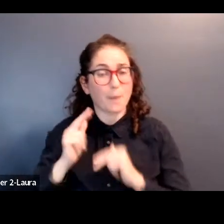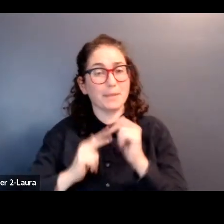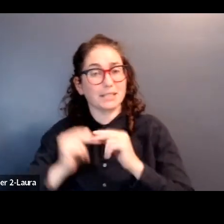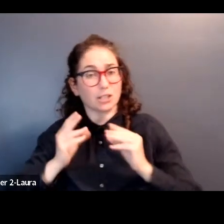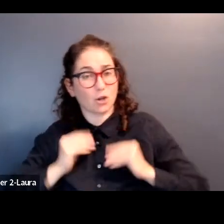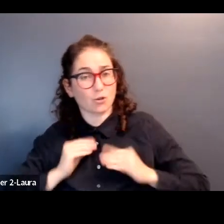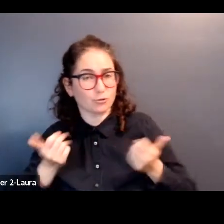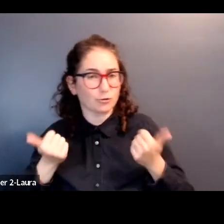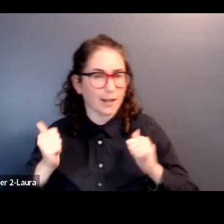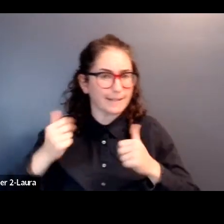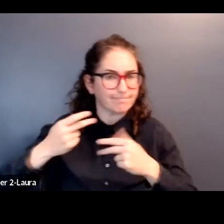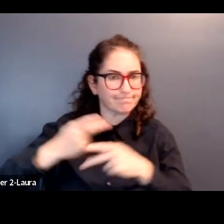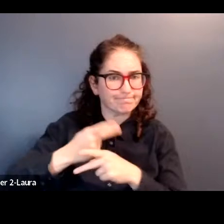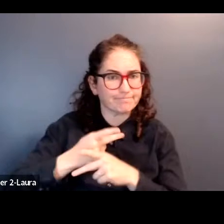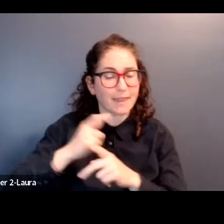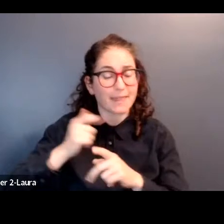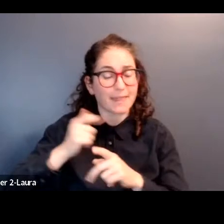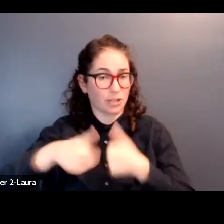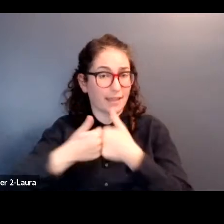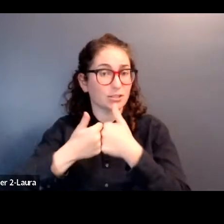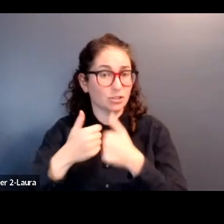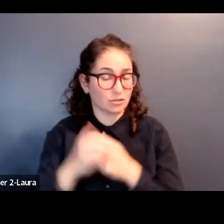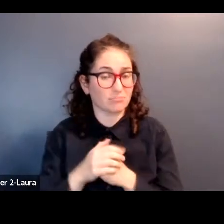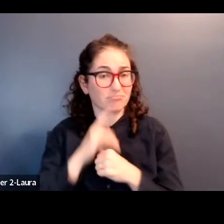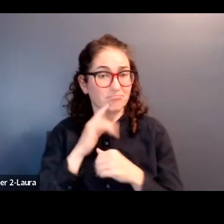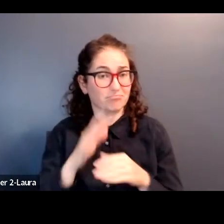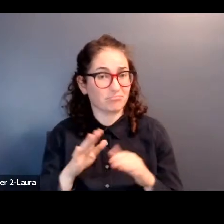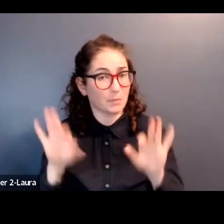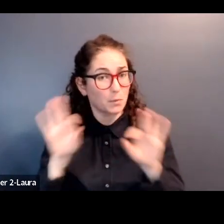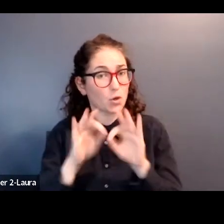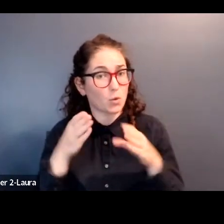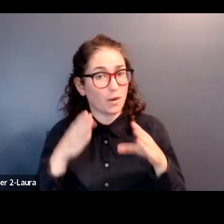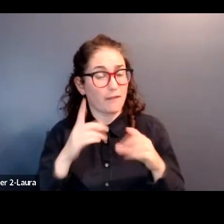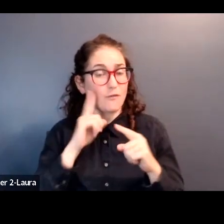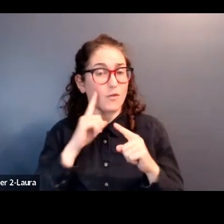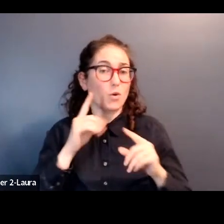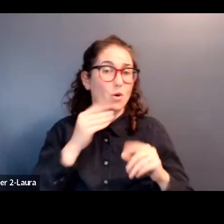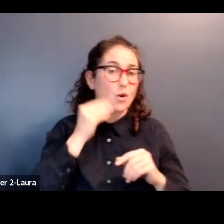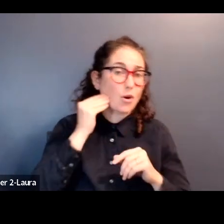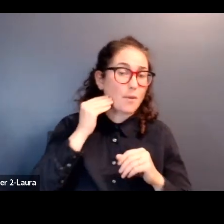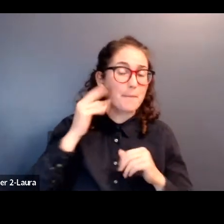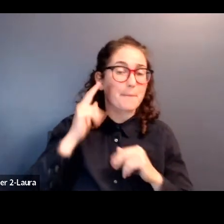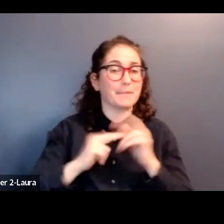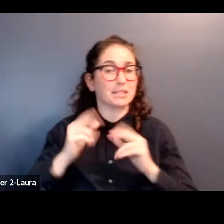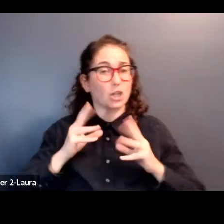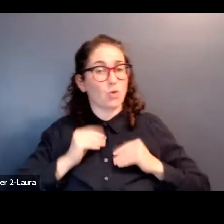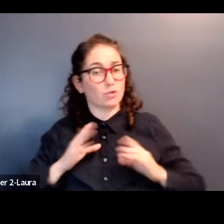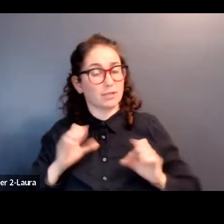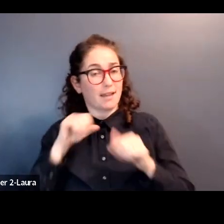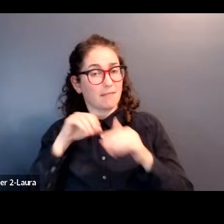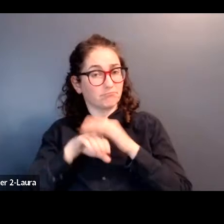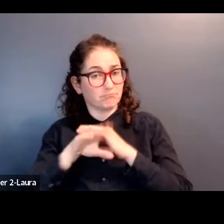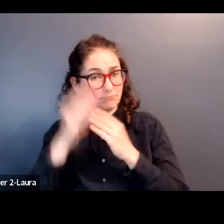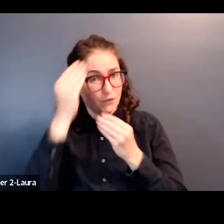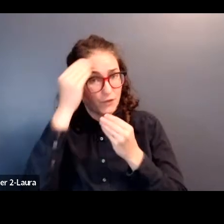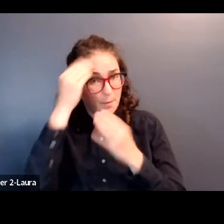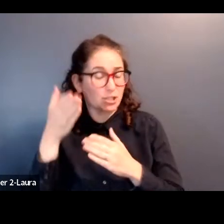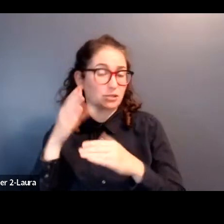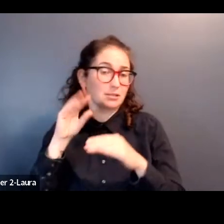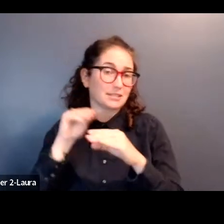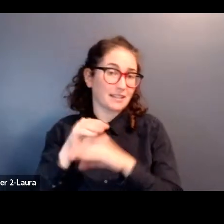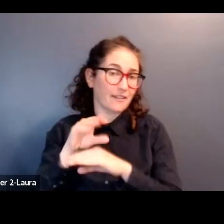navigate this challenge. It's a key way for home and building owners to access information,